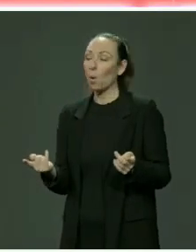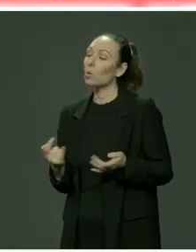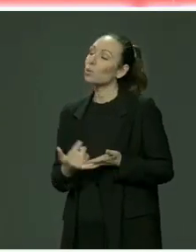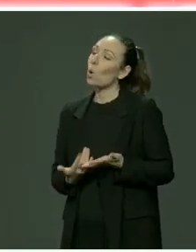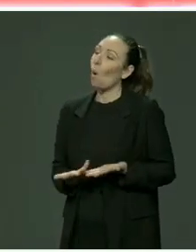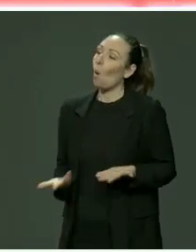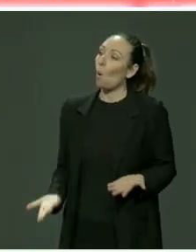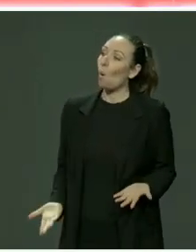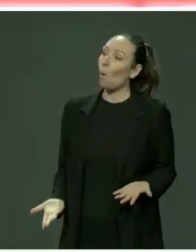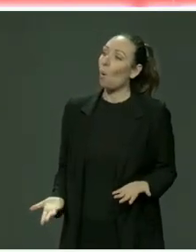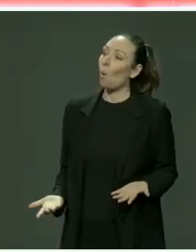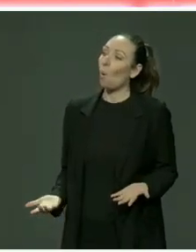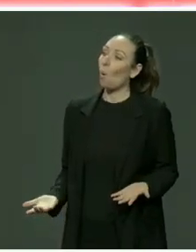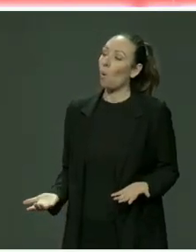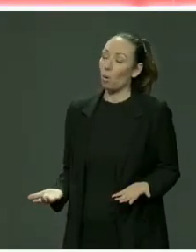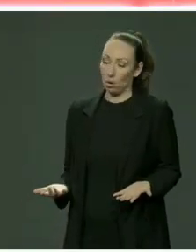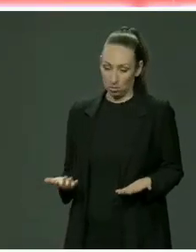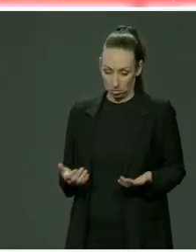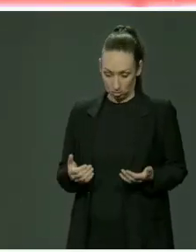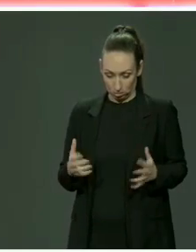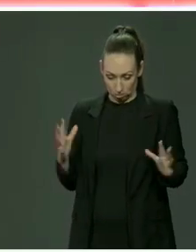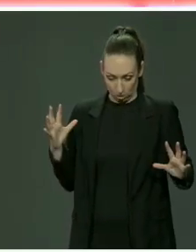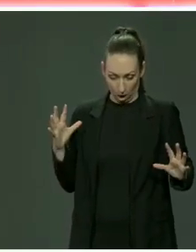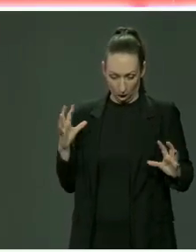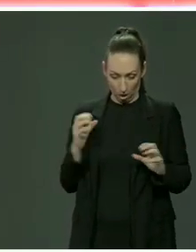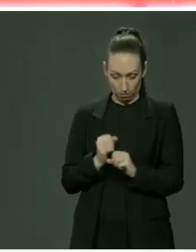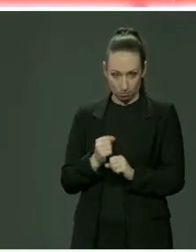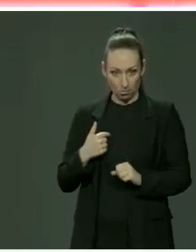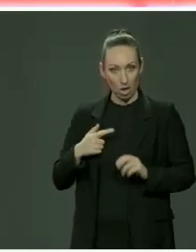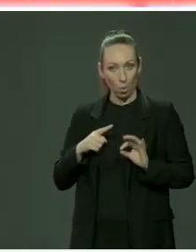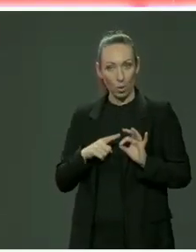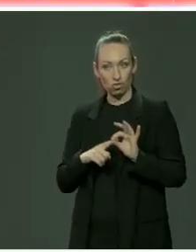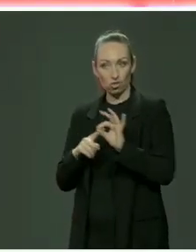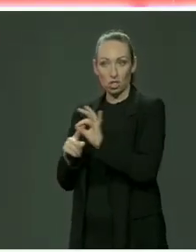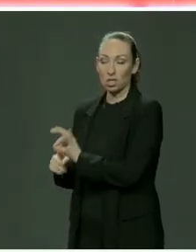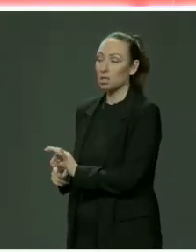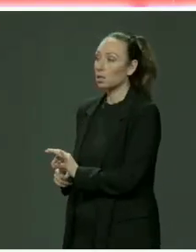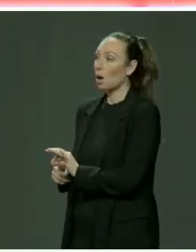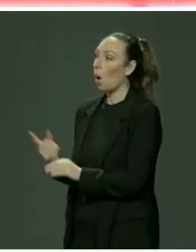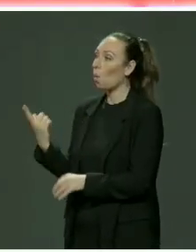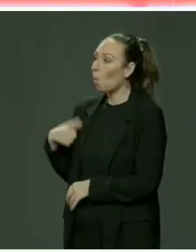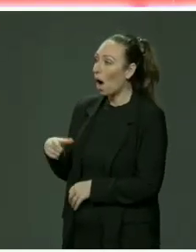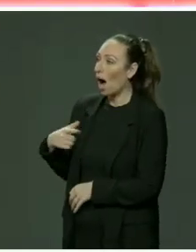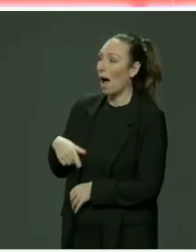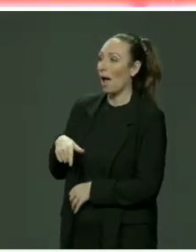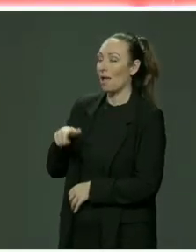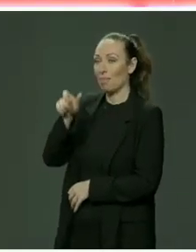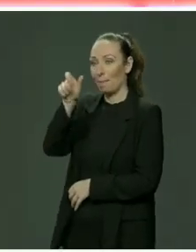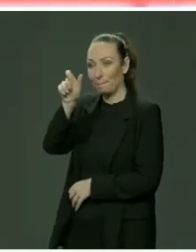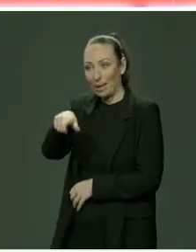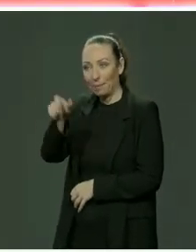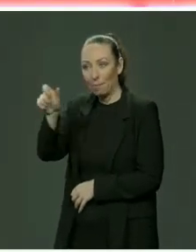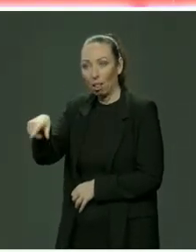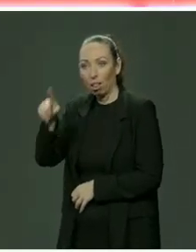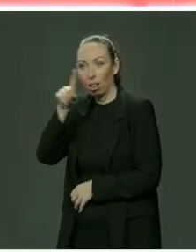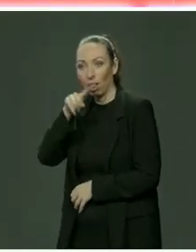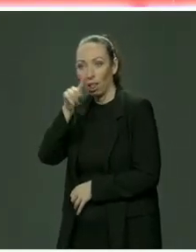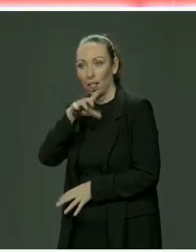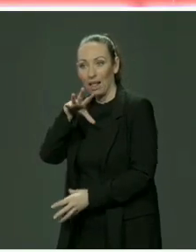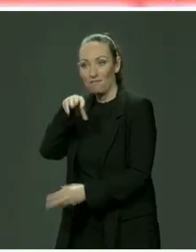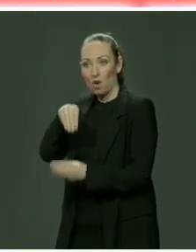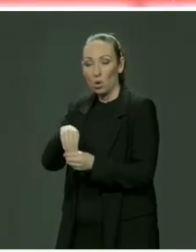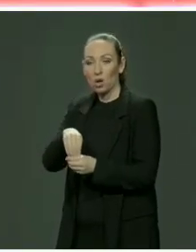So my question is, why are the people components of community, customers